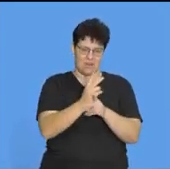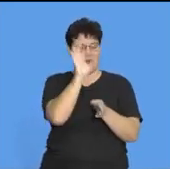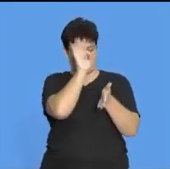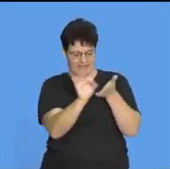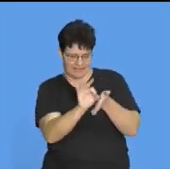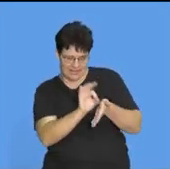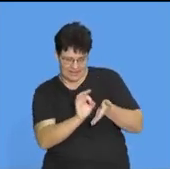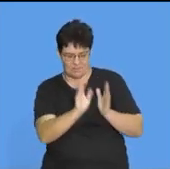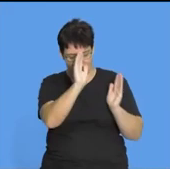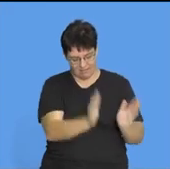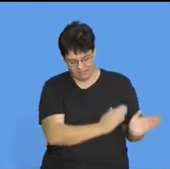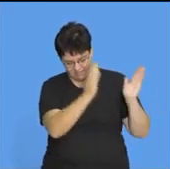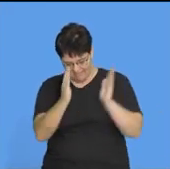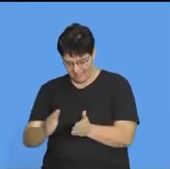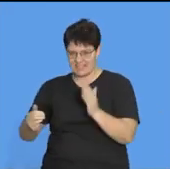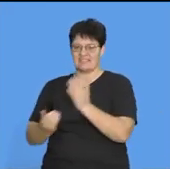new follicular phase.